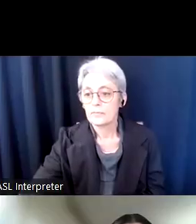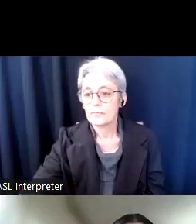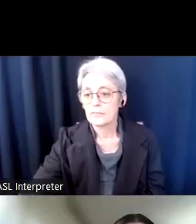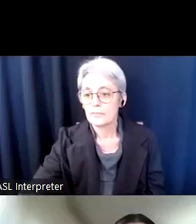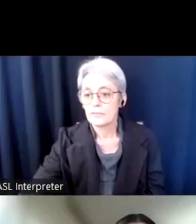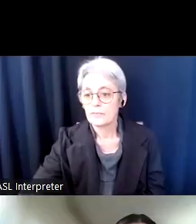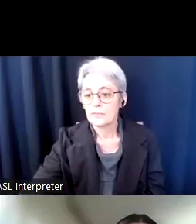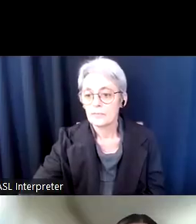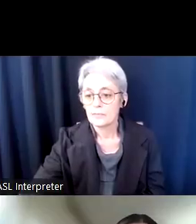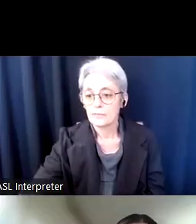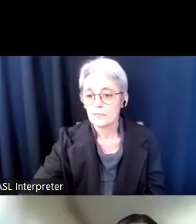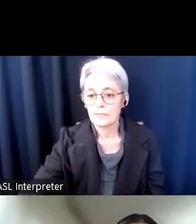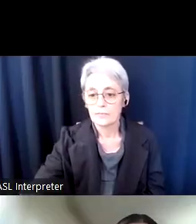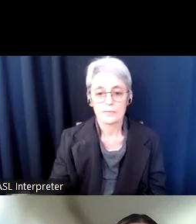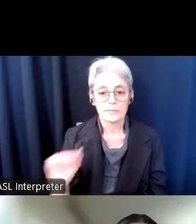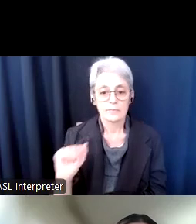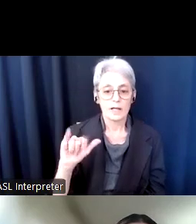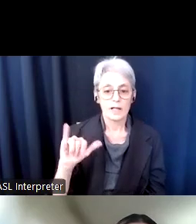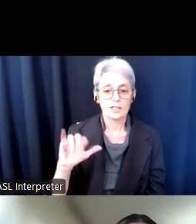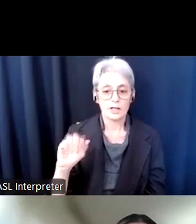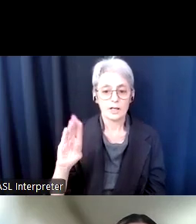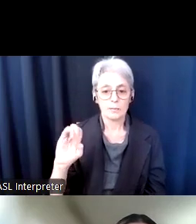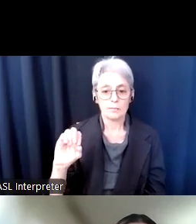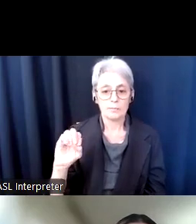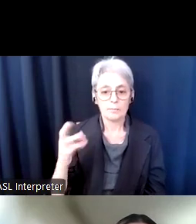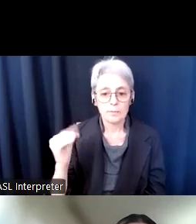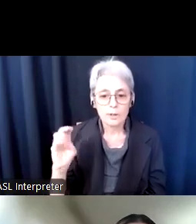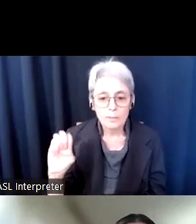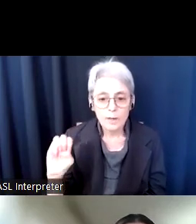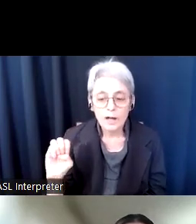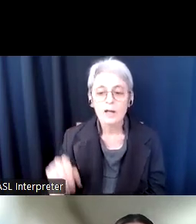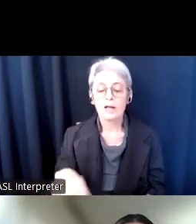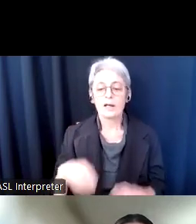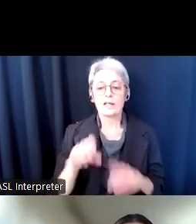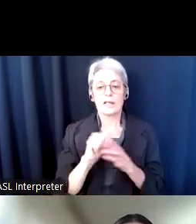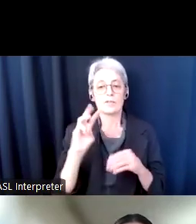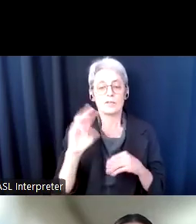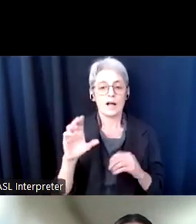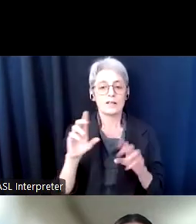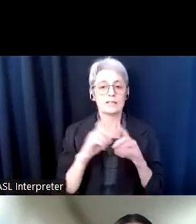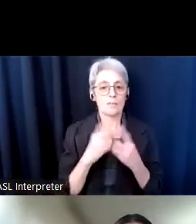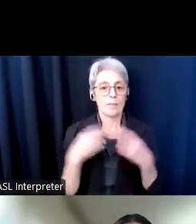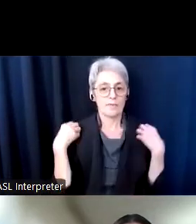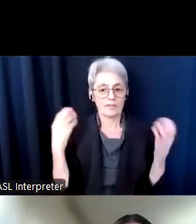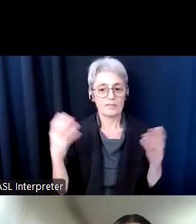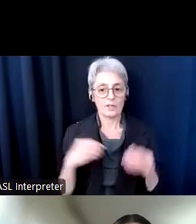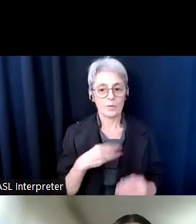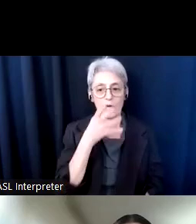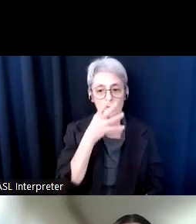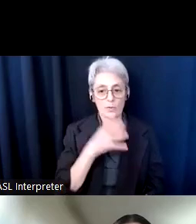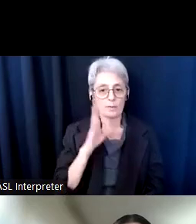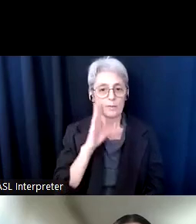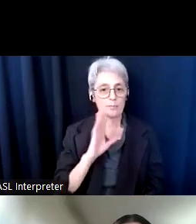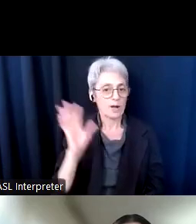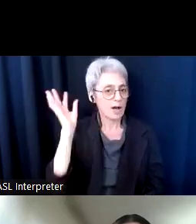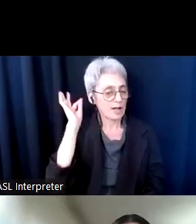Hi, my name is Alicia Burma. I work for the State of Wisconsin Department of Health Services. I am a white woman with brown hair and brown eyes, and I'm